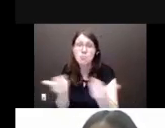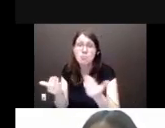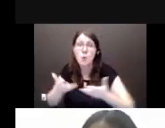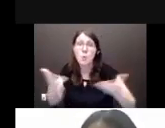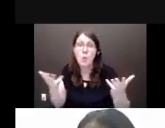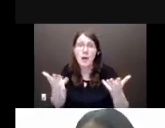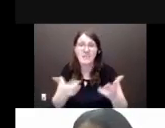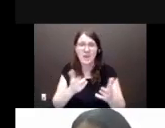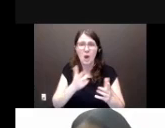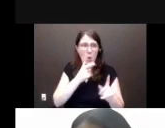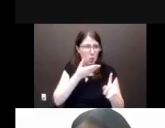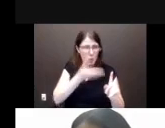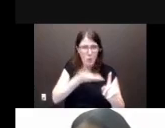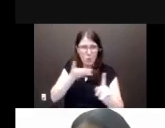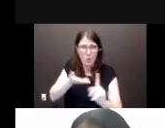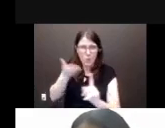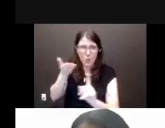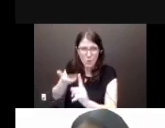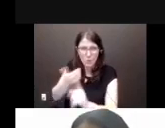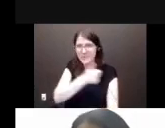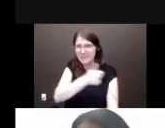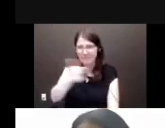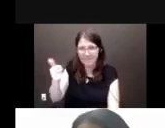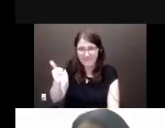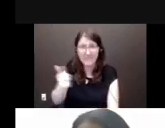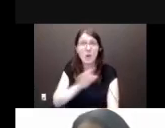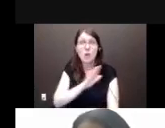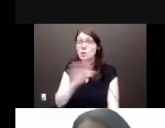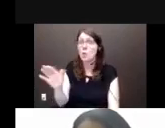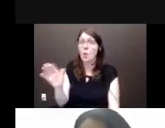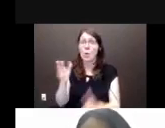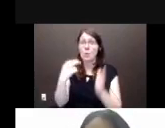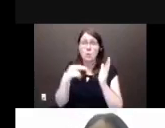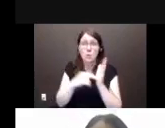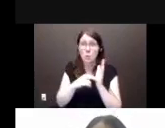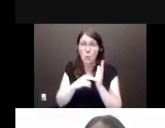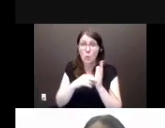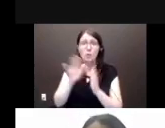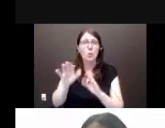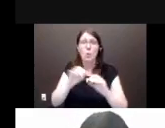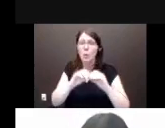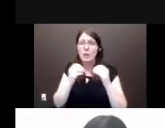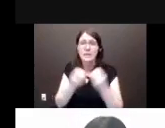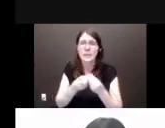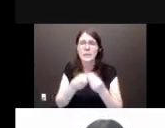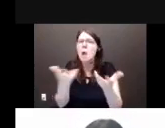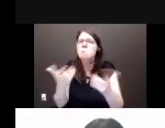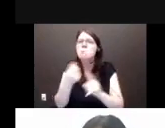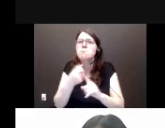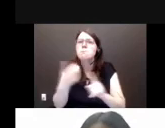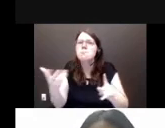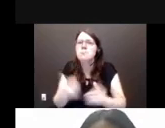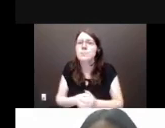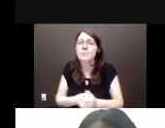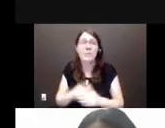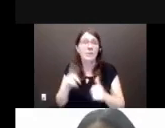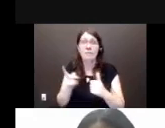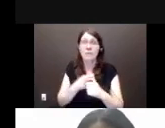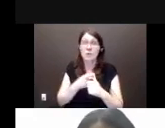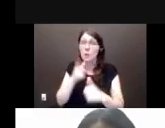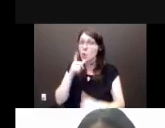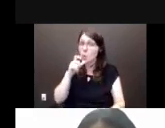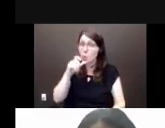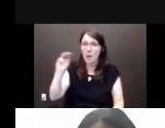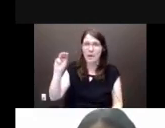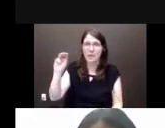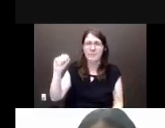yourselves, your role and your organization. And we're going to start with Maxine. So I'll turn it